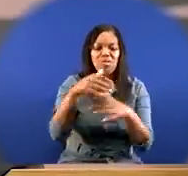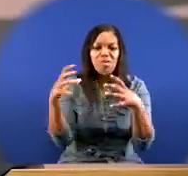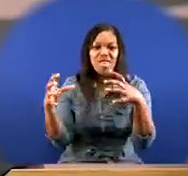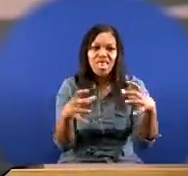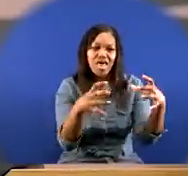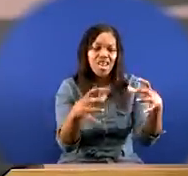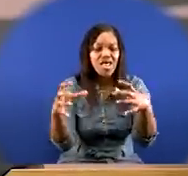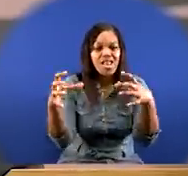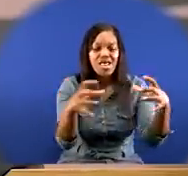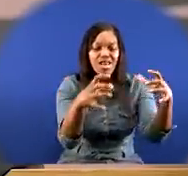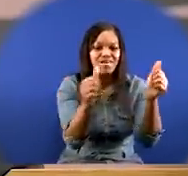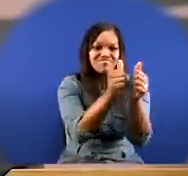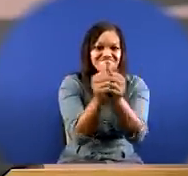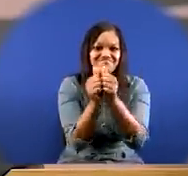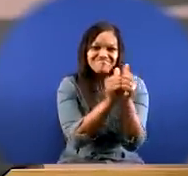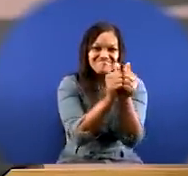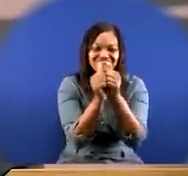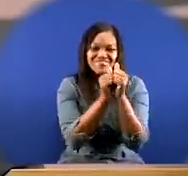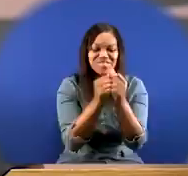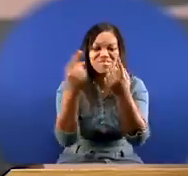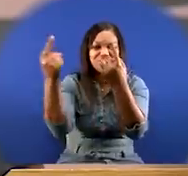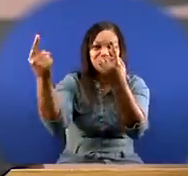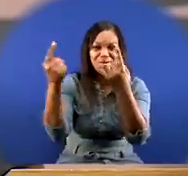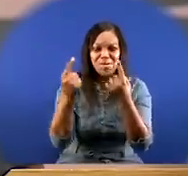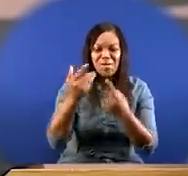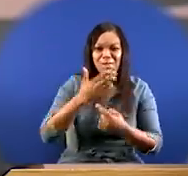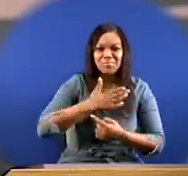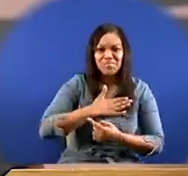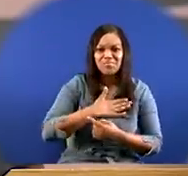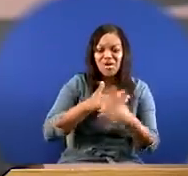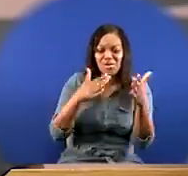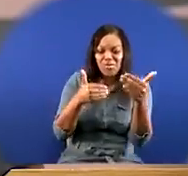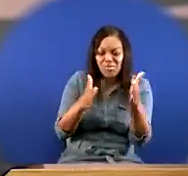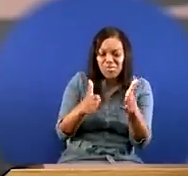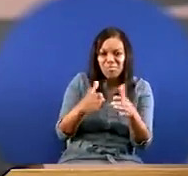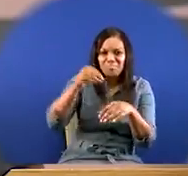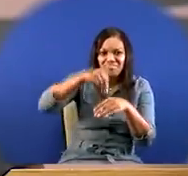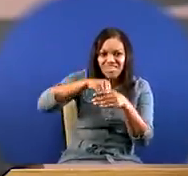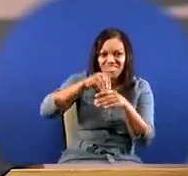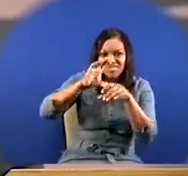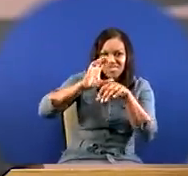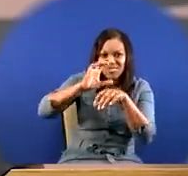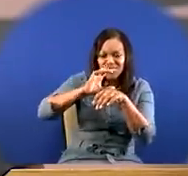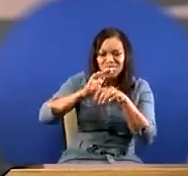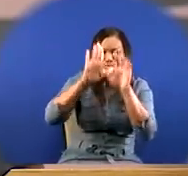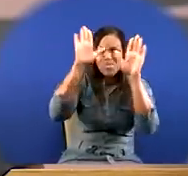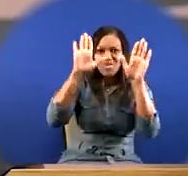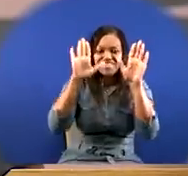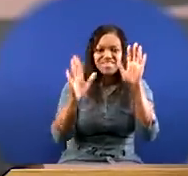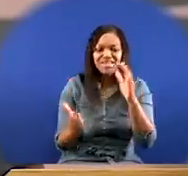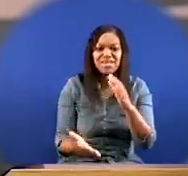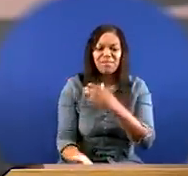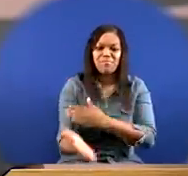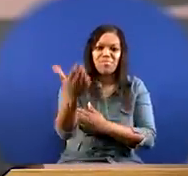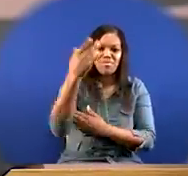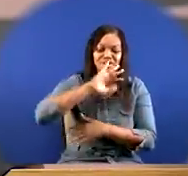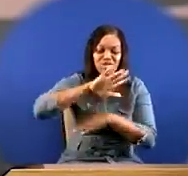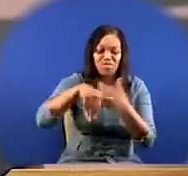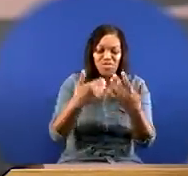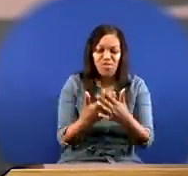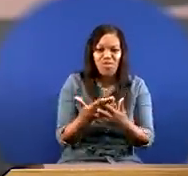time. And they would come to my study on Sunday morning. And all of them, all five of them, had their